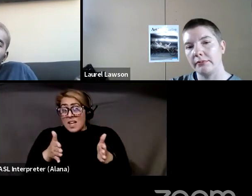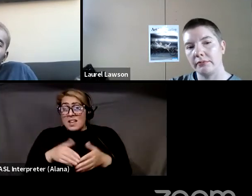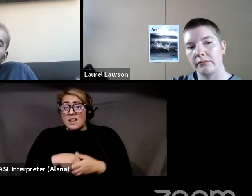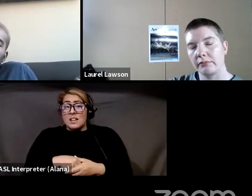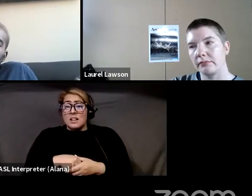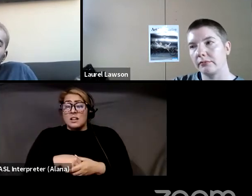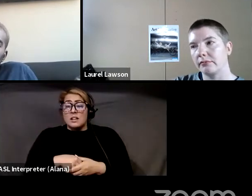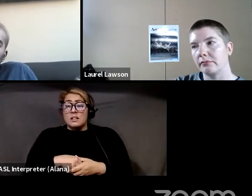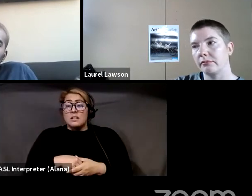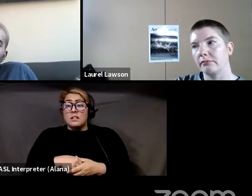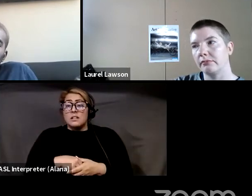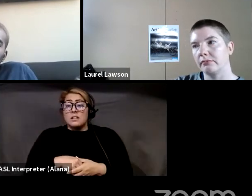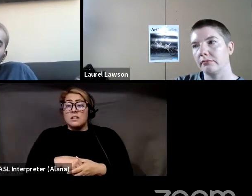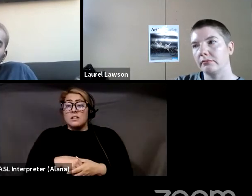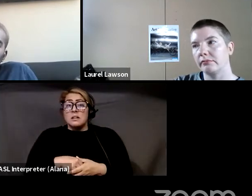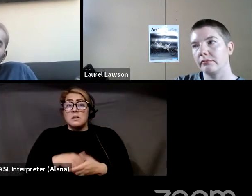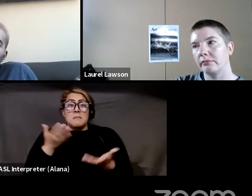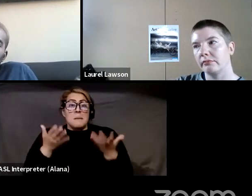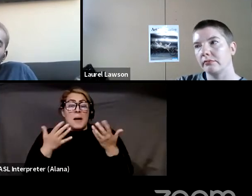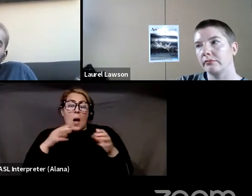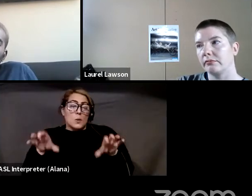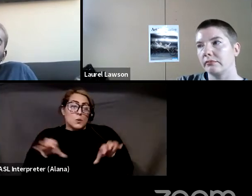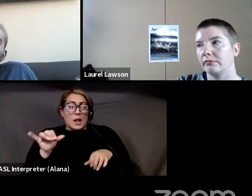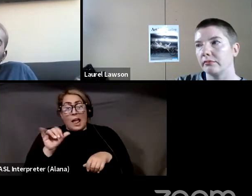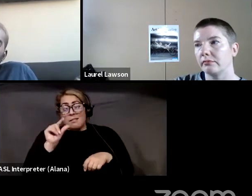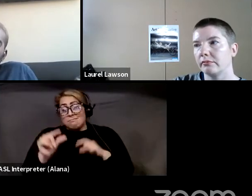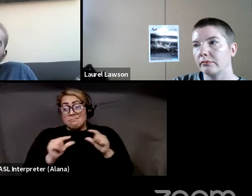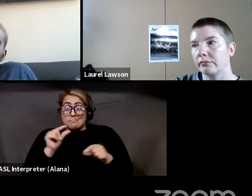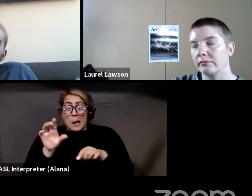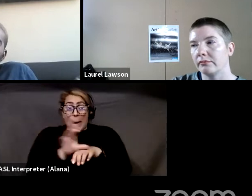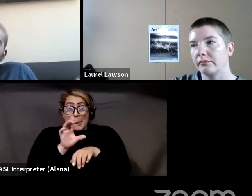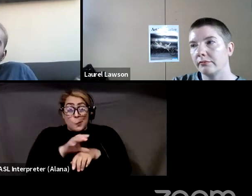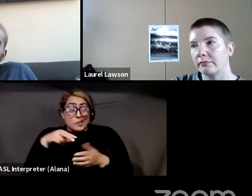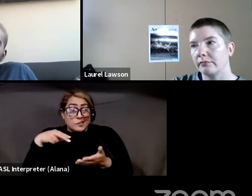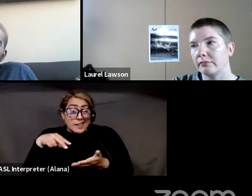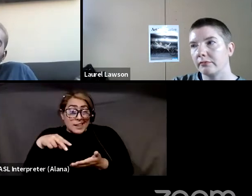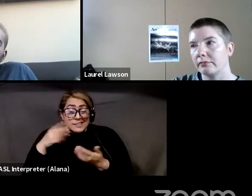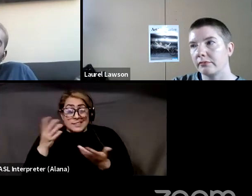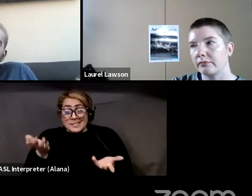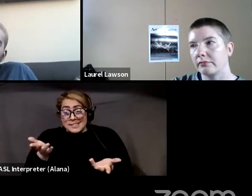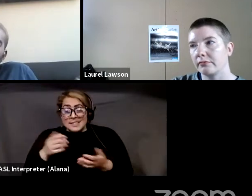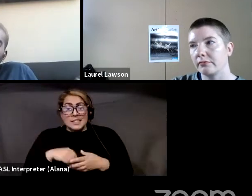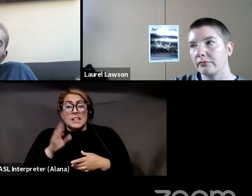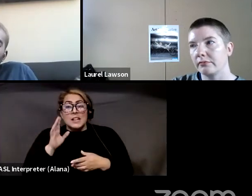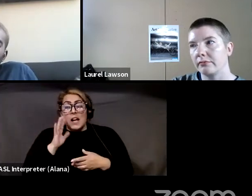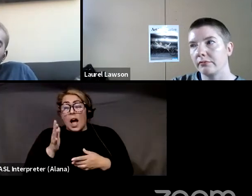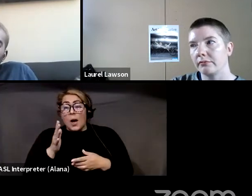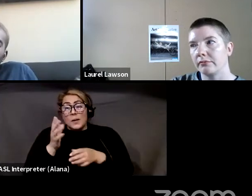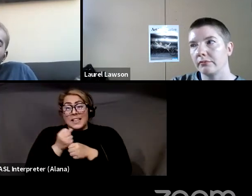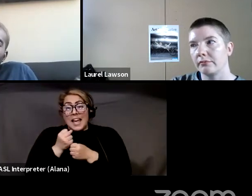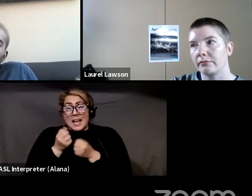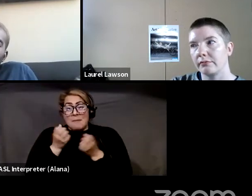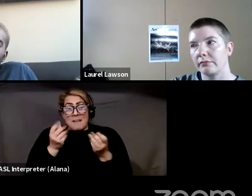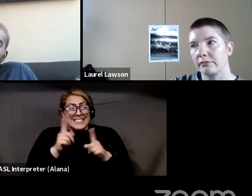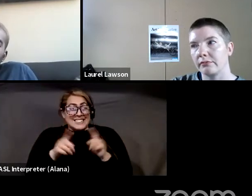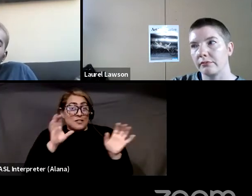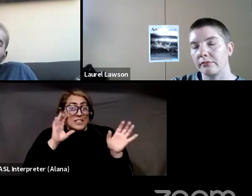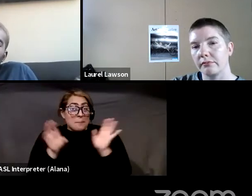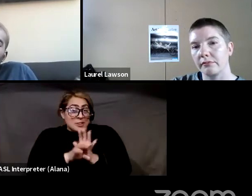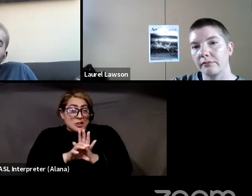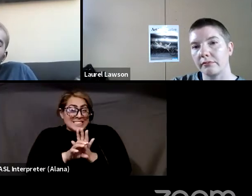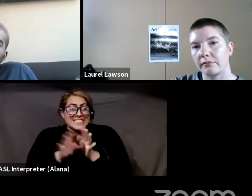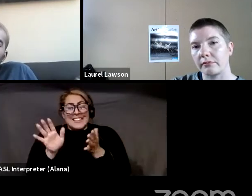I've also been doing like little computer dances. Like I would get a bunch of different images and